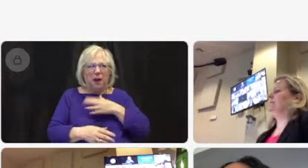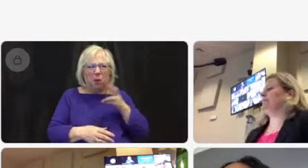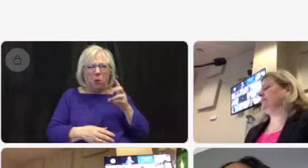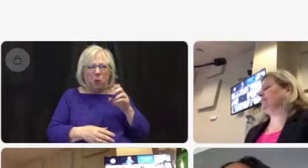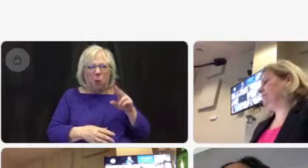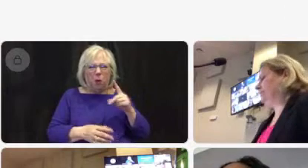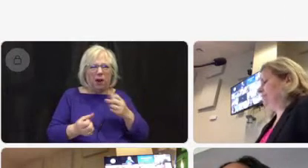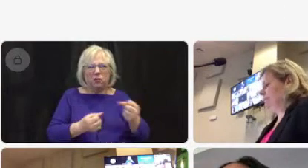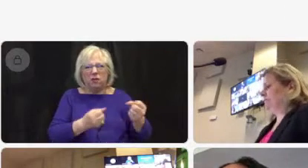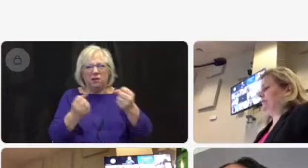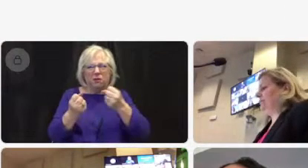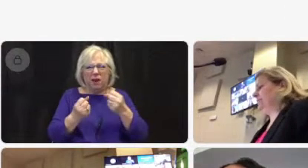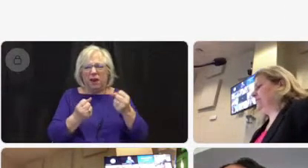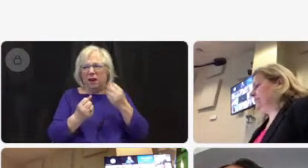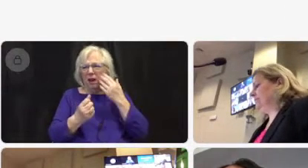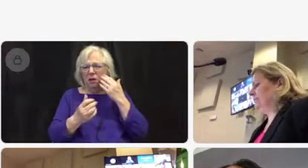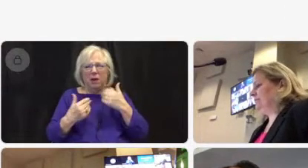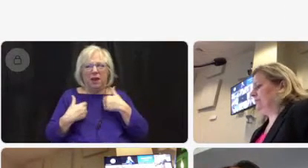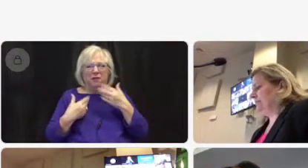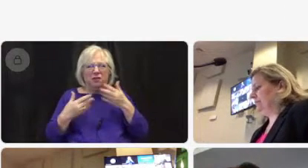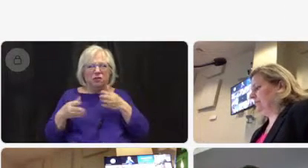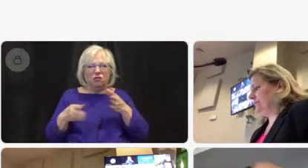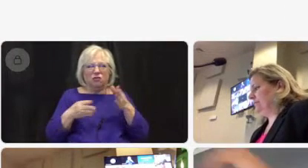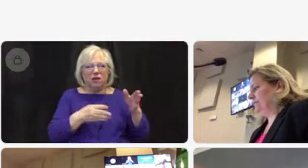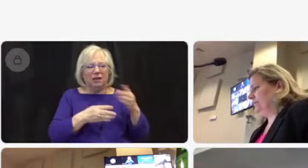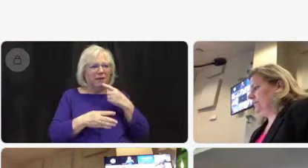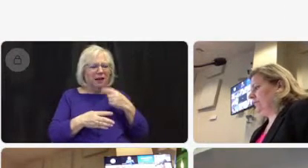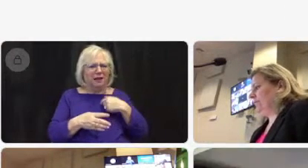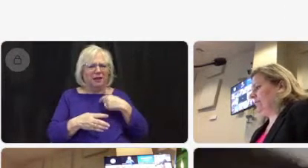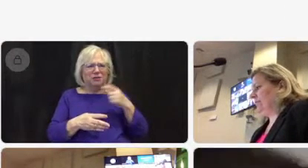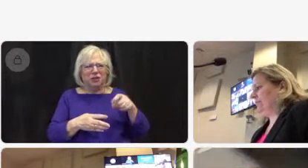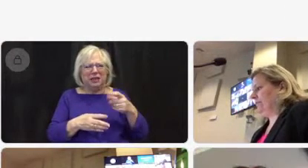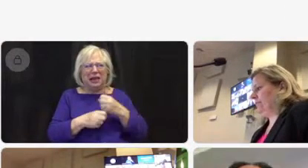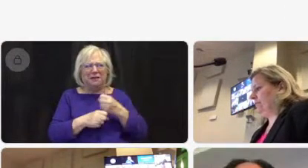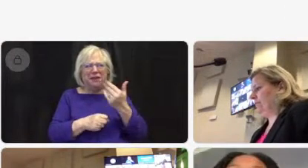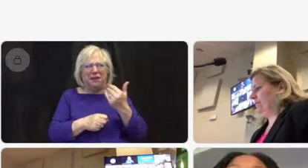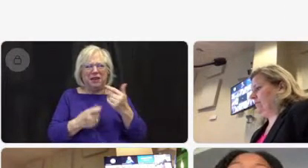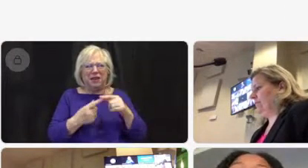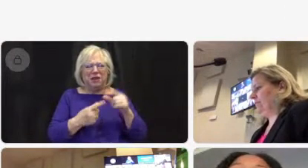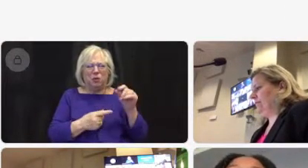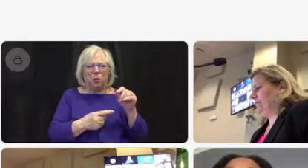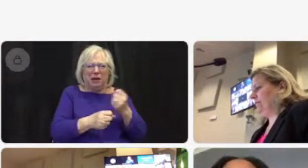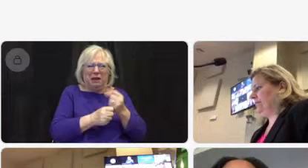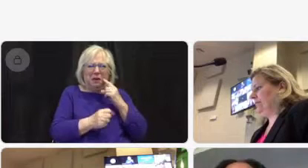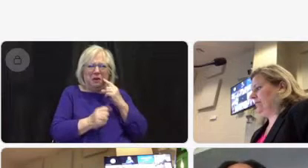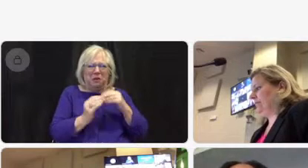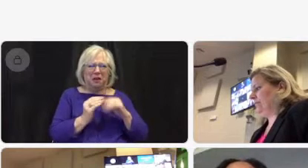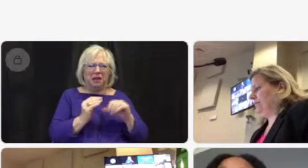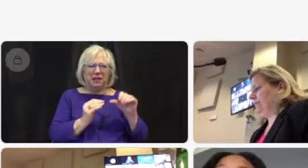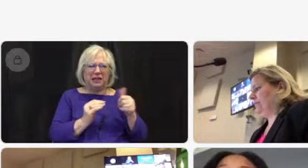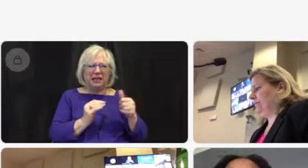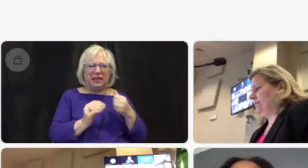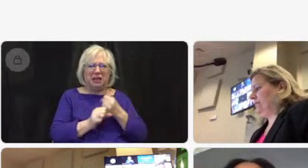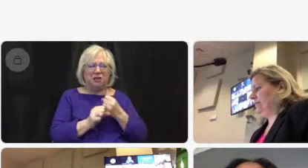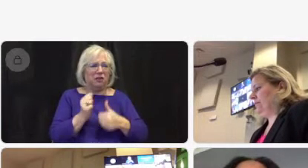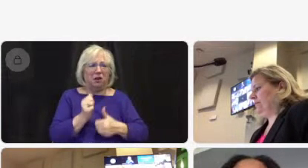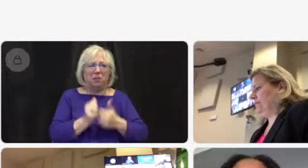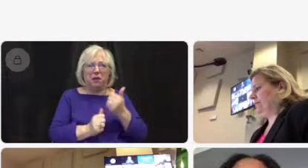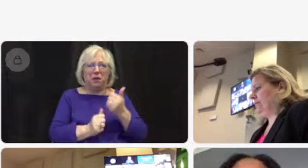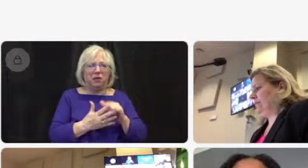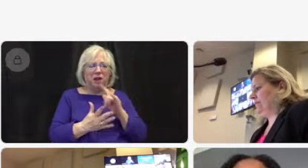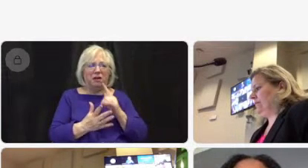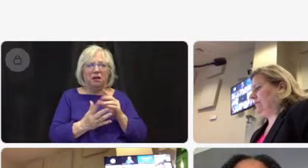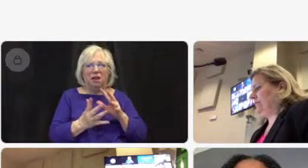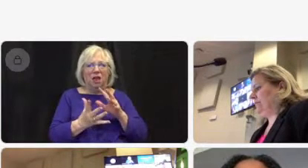I know I've got streets that, you know, they're telling us they should get 15 or 20 years. I know it's been less than 10 years on most of them that are blowing